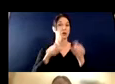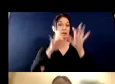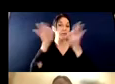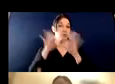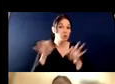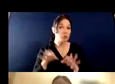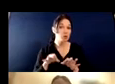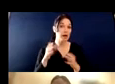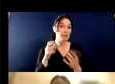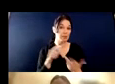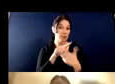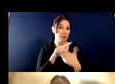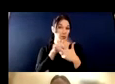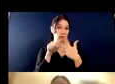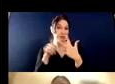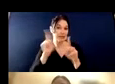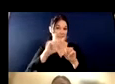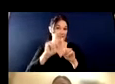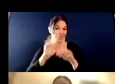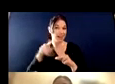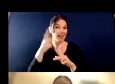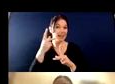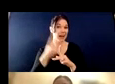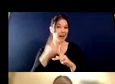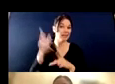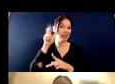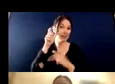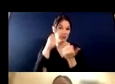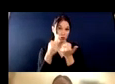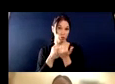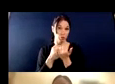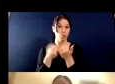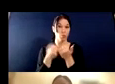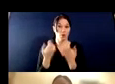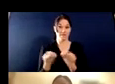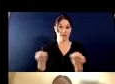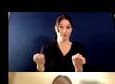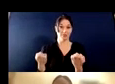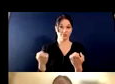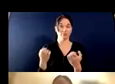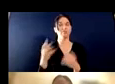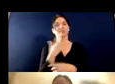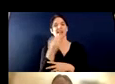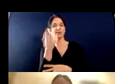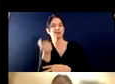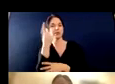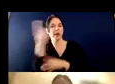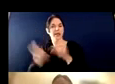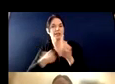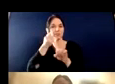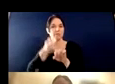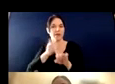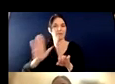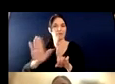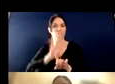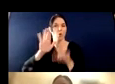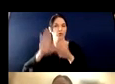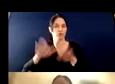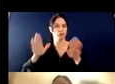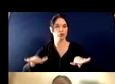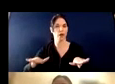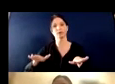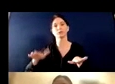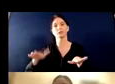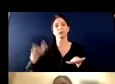of amplification devices, and to understand the impact of your child's hearing level on